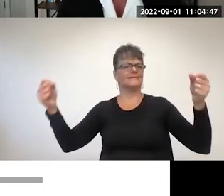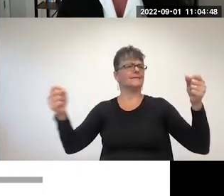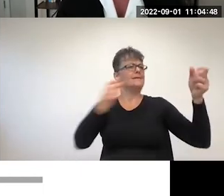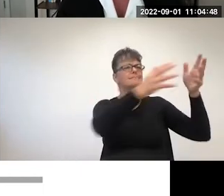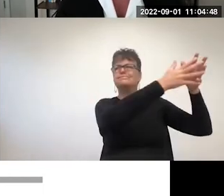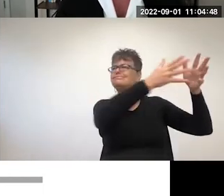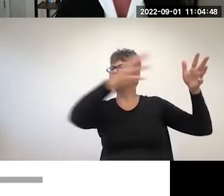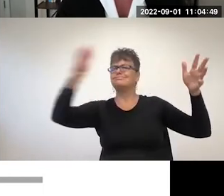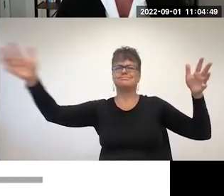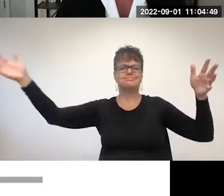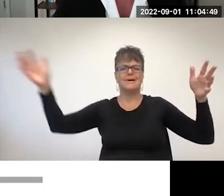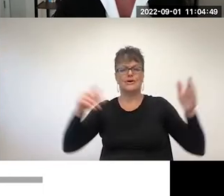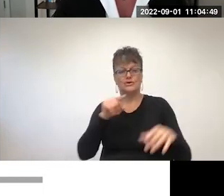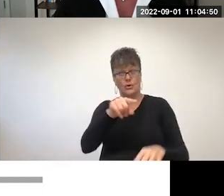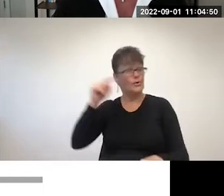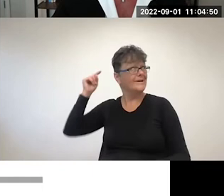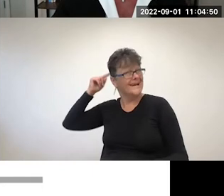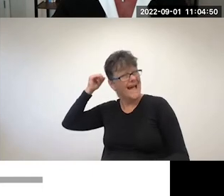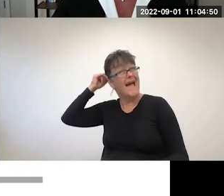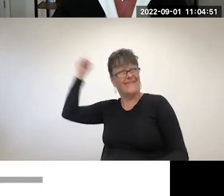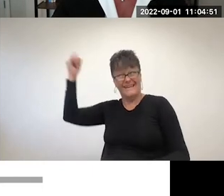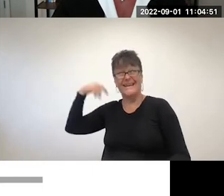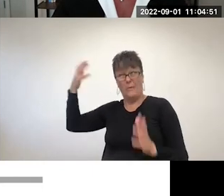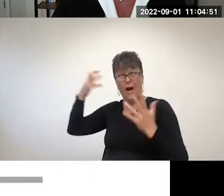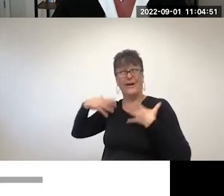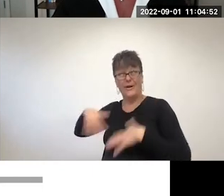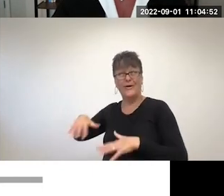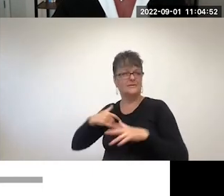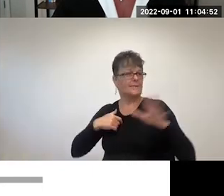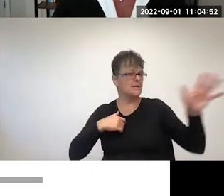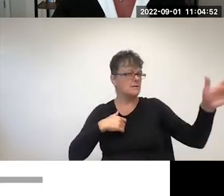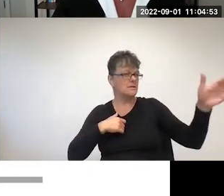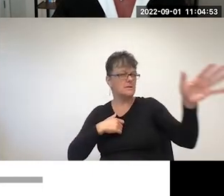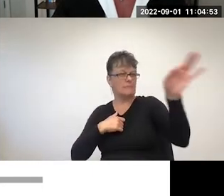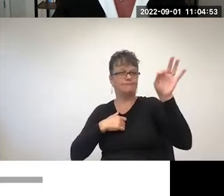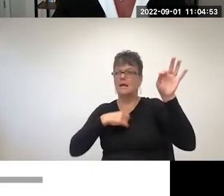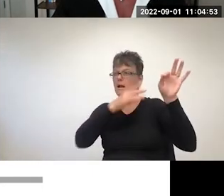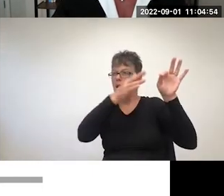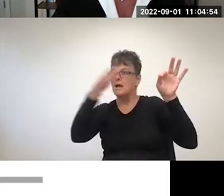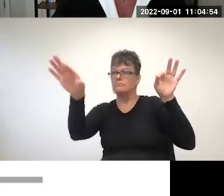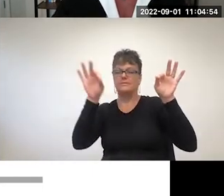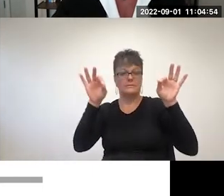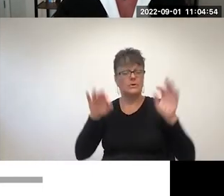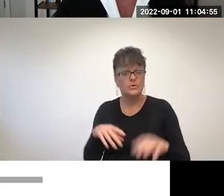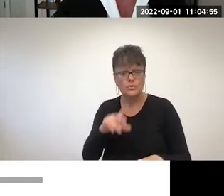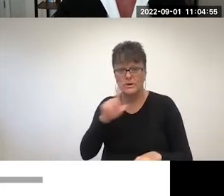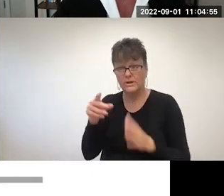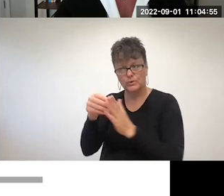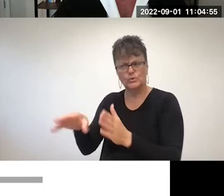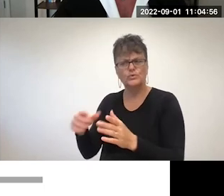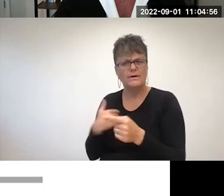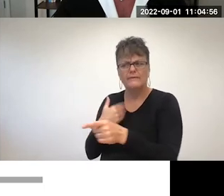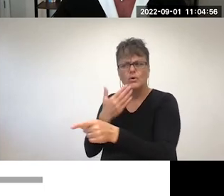to make the outfit that you're thinking of, but our students don't have those structures. They have endless capacity for storing information, but they don't have a good